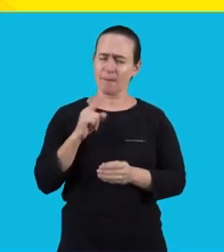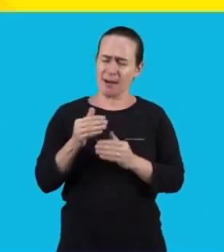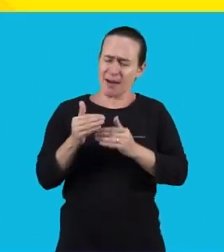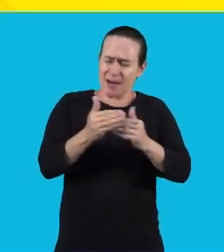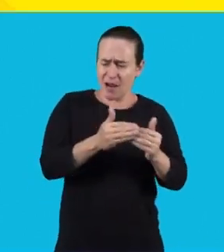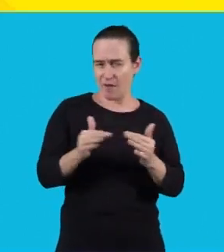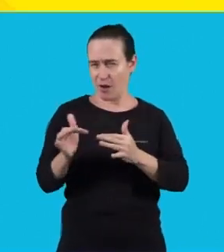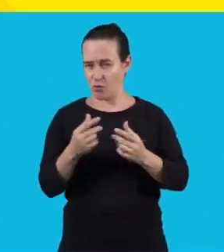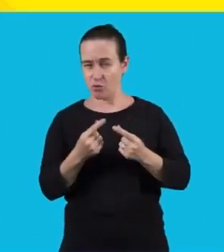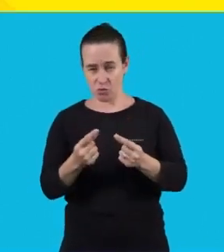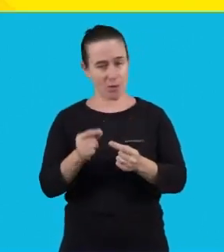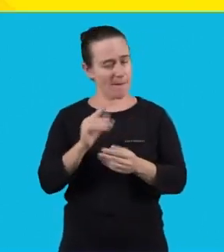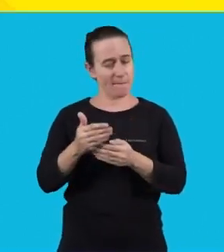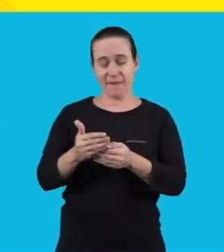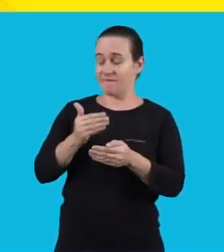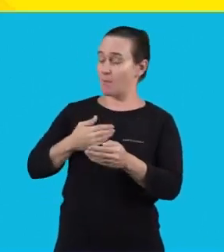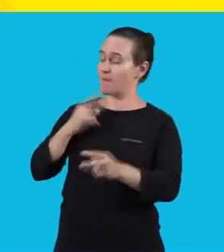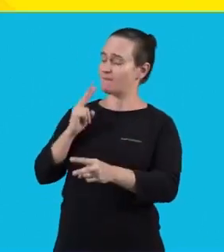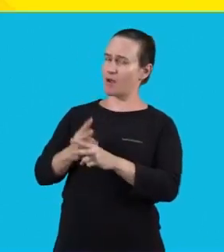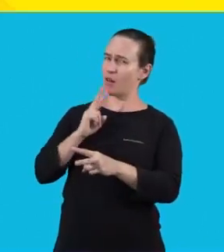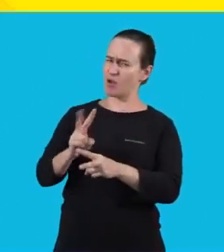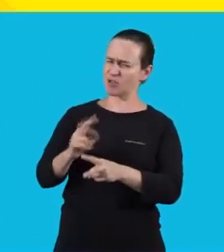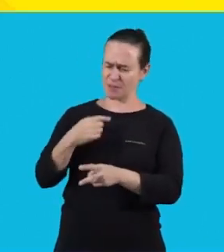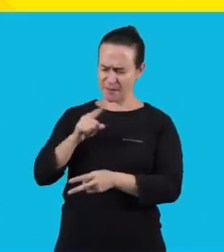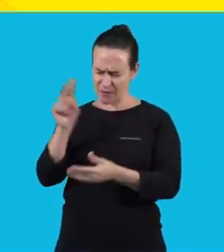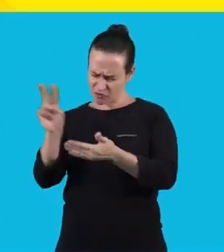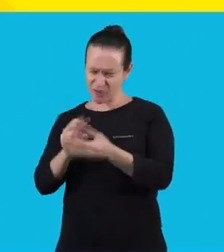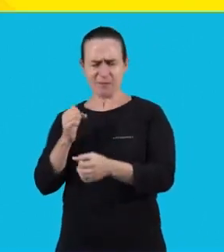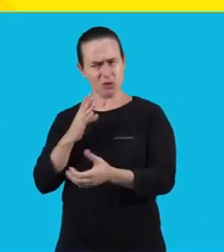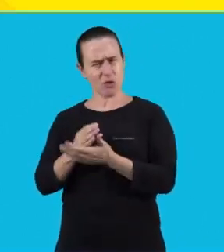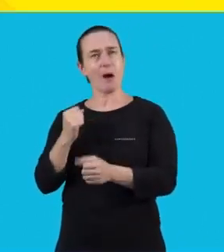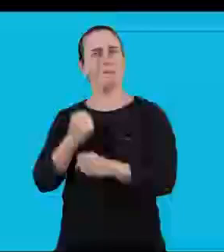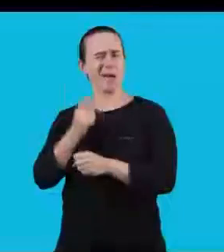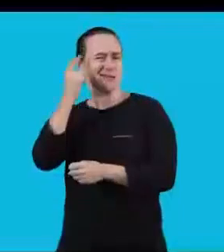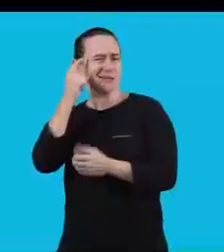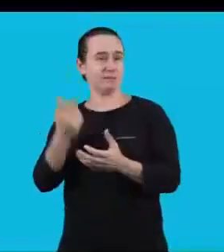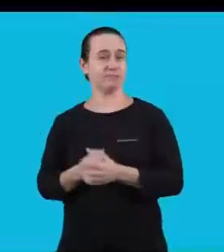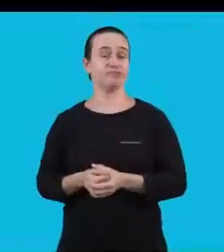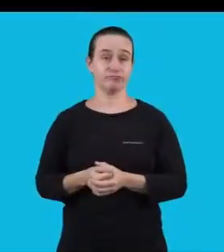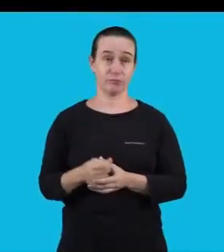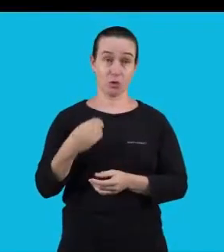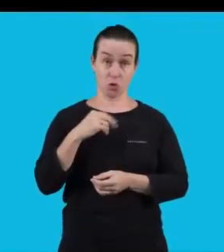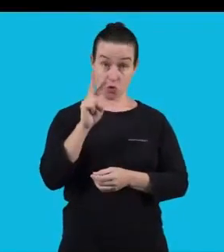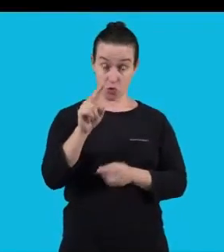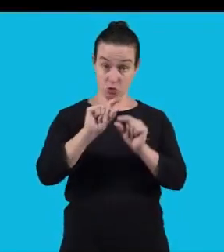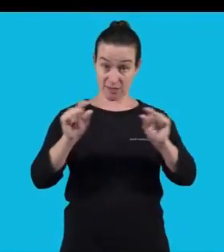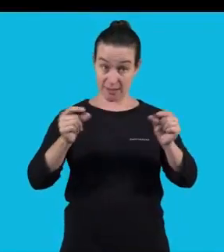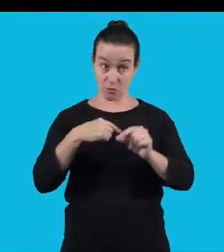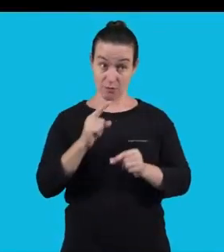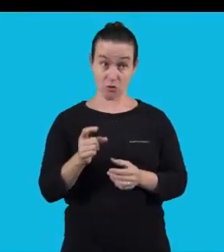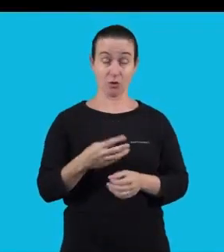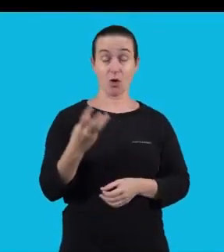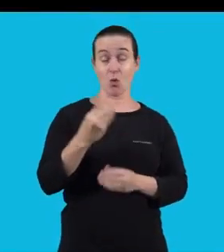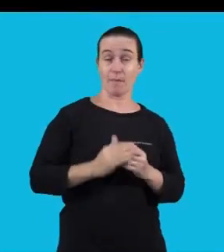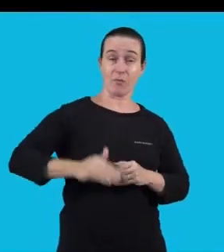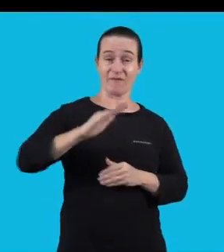this carefully, and before you write your final answer, make sure it makes sense. The two sentences we have to join: with